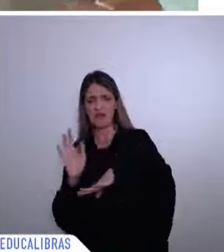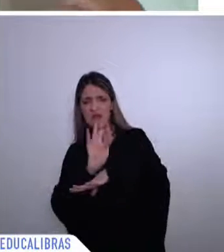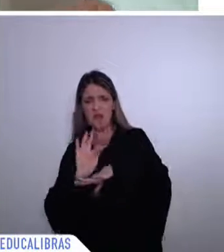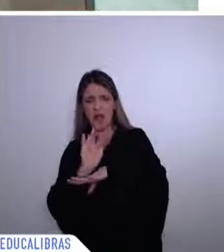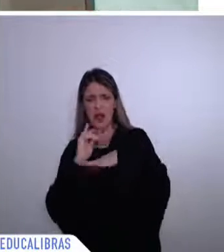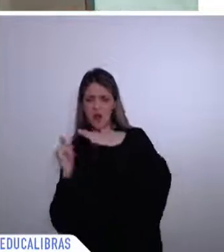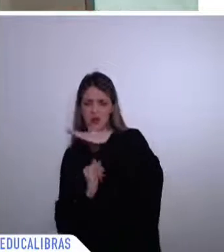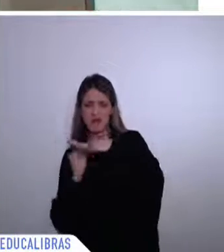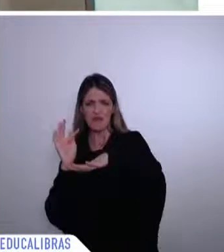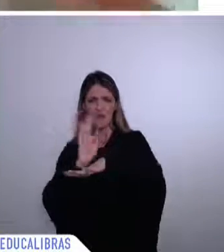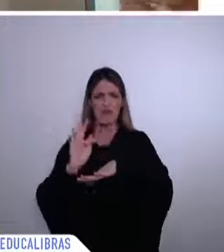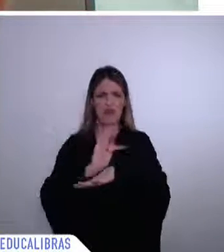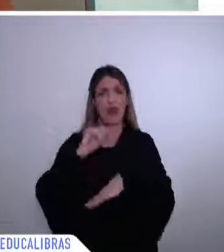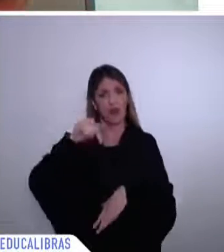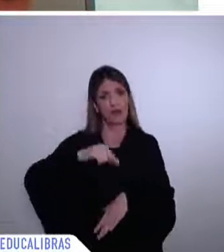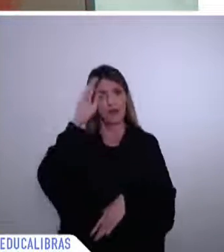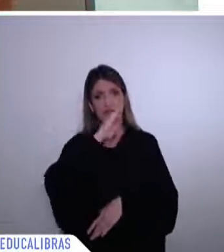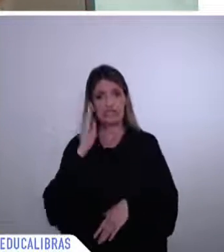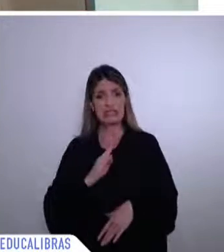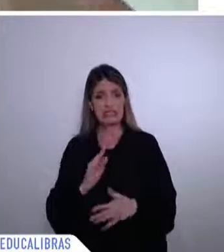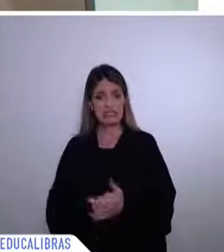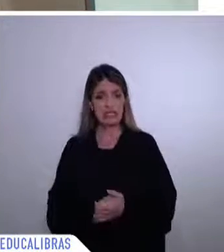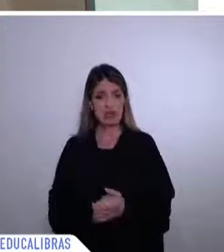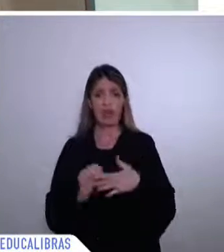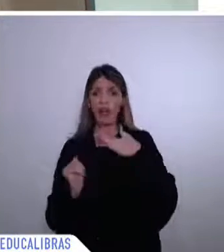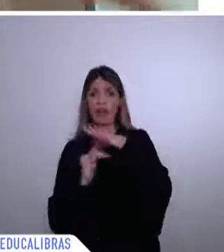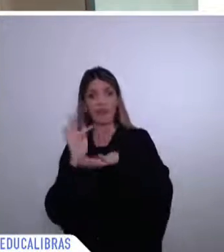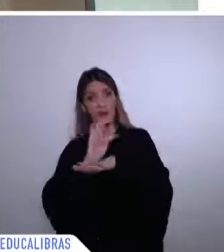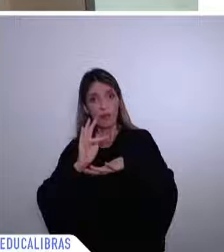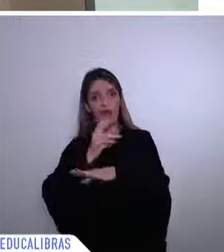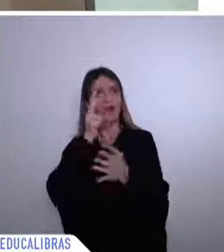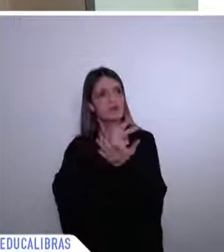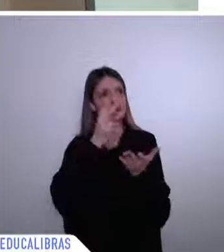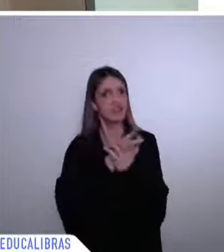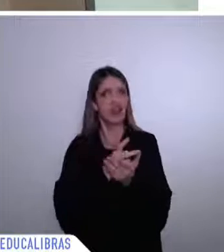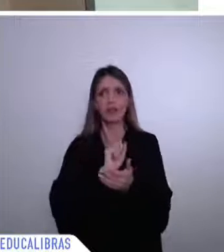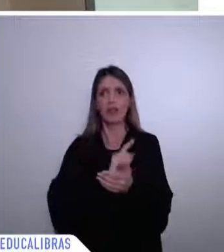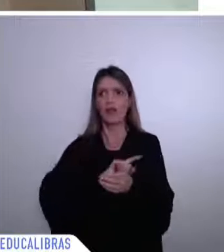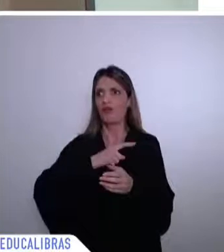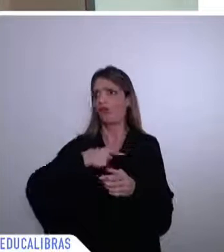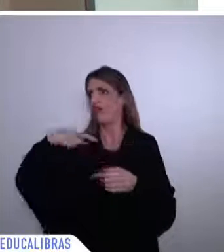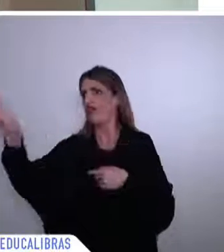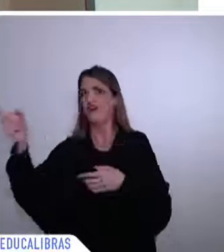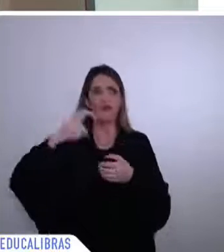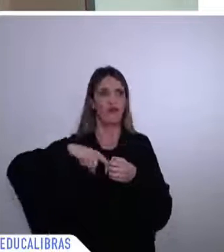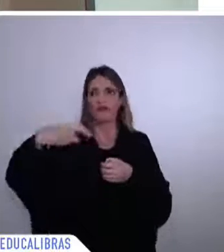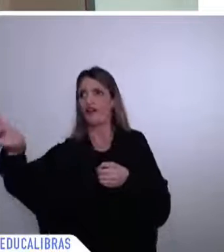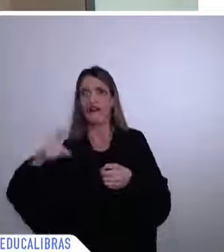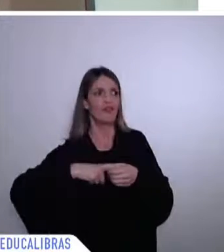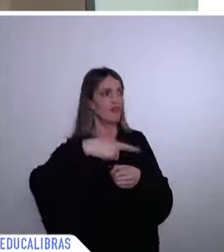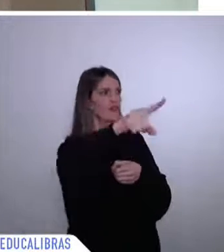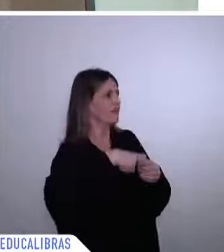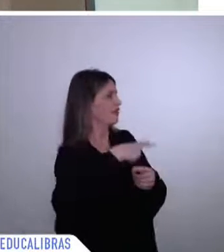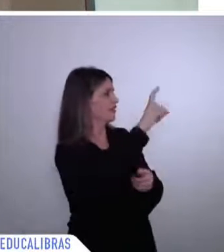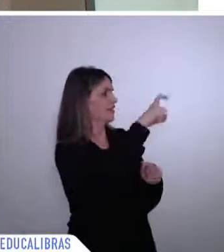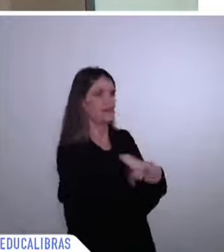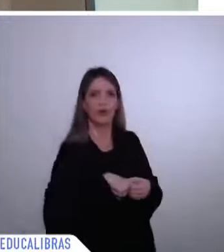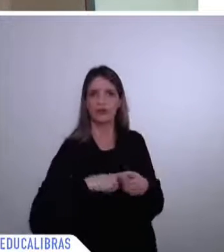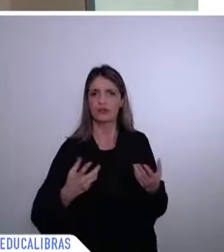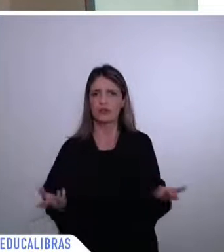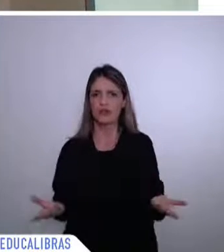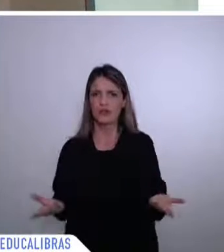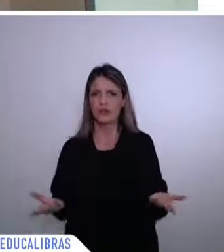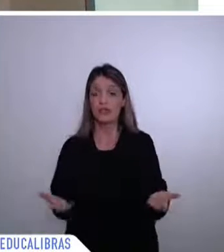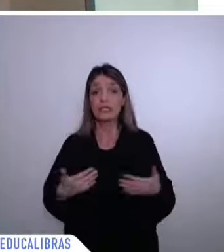porosity between formal and informal. The person is not always informal or always formal. There is a come and go in